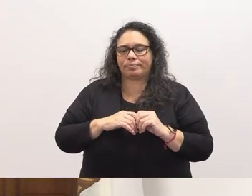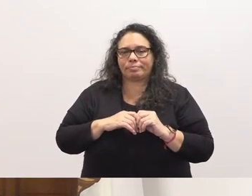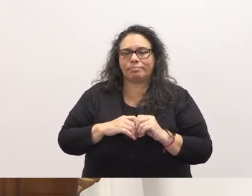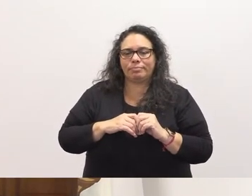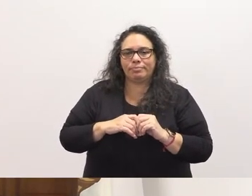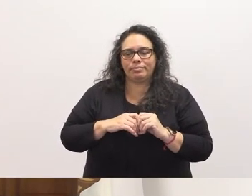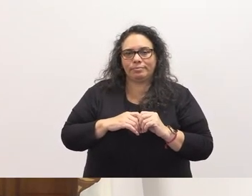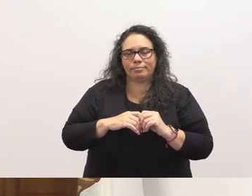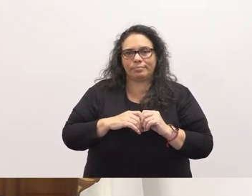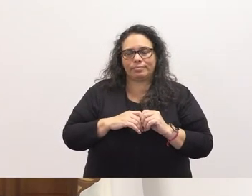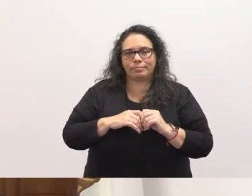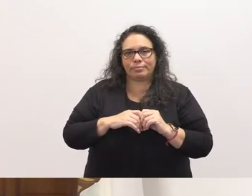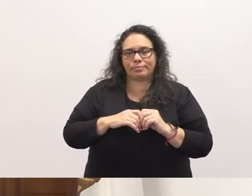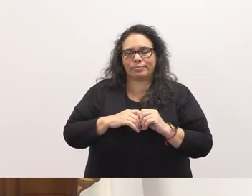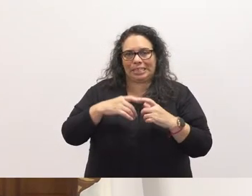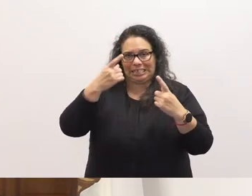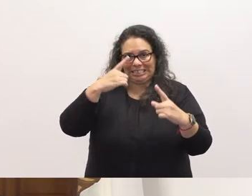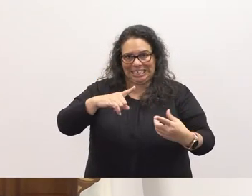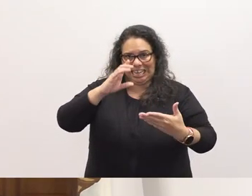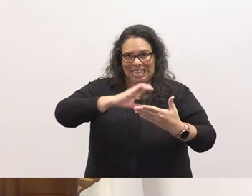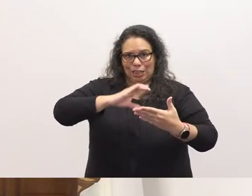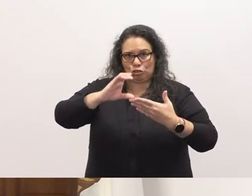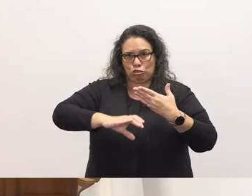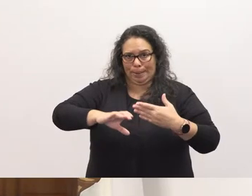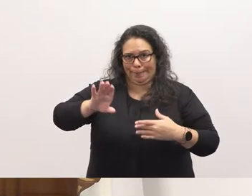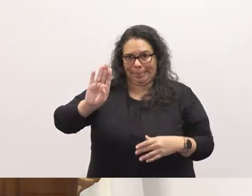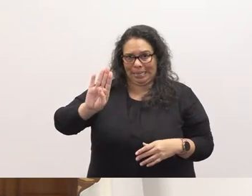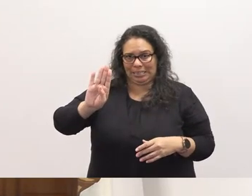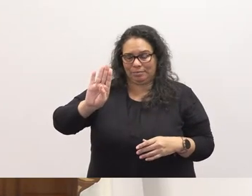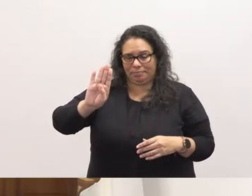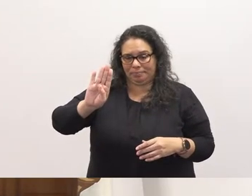consent calendar B.